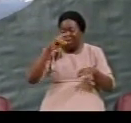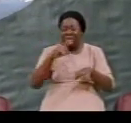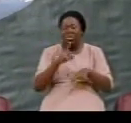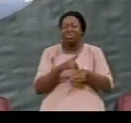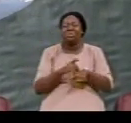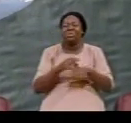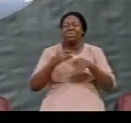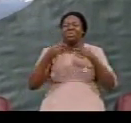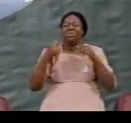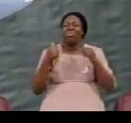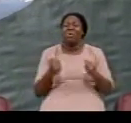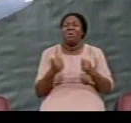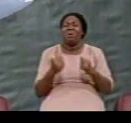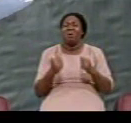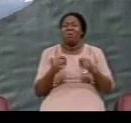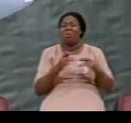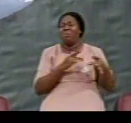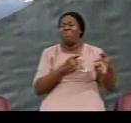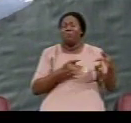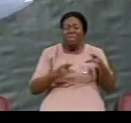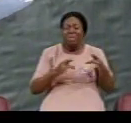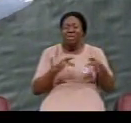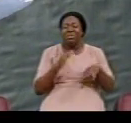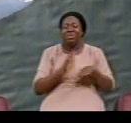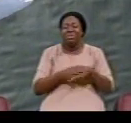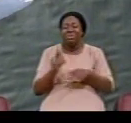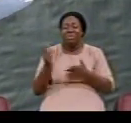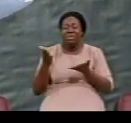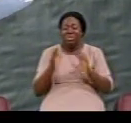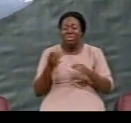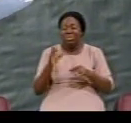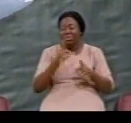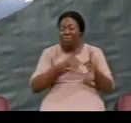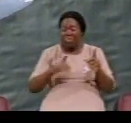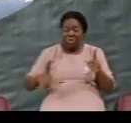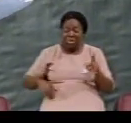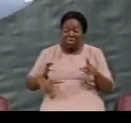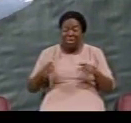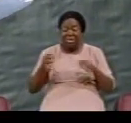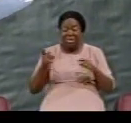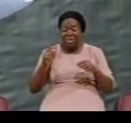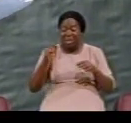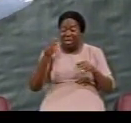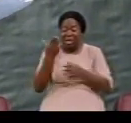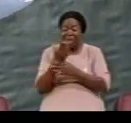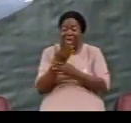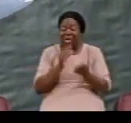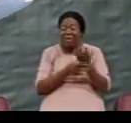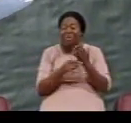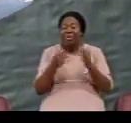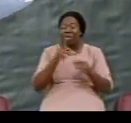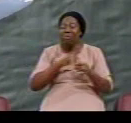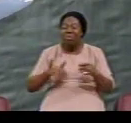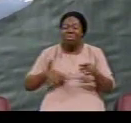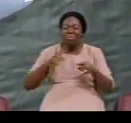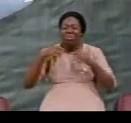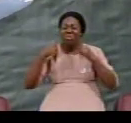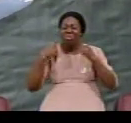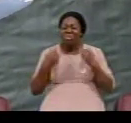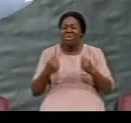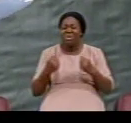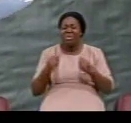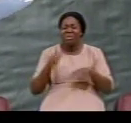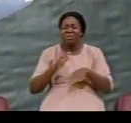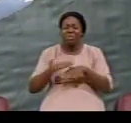mercy upon the servant of God. The hand of God will be mighty upon him. And all the other ministers, the hand of